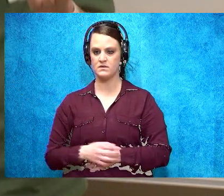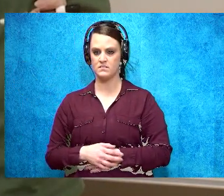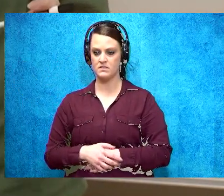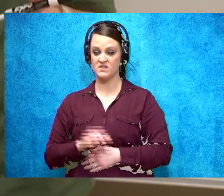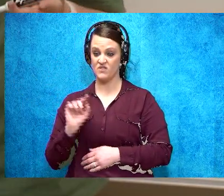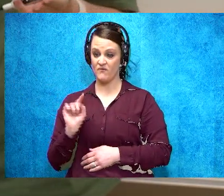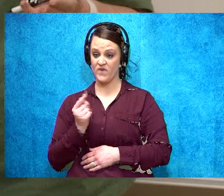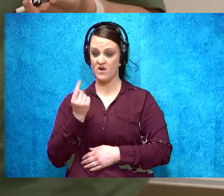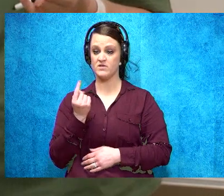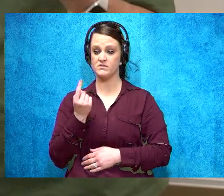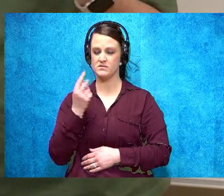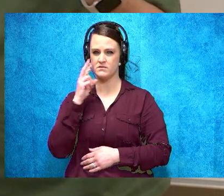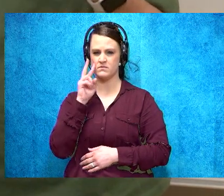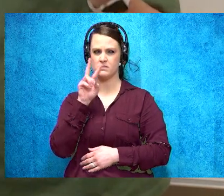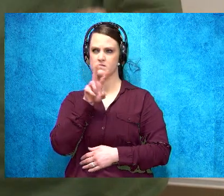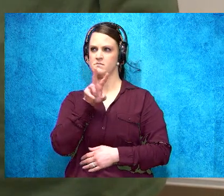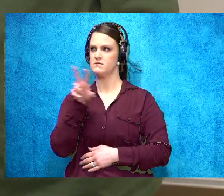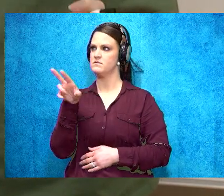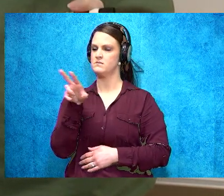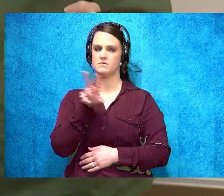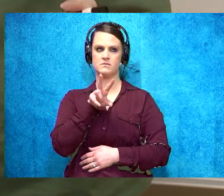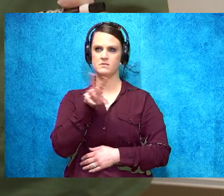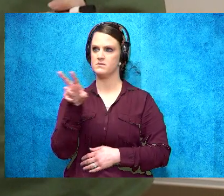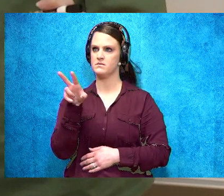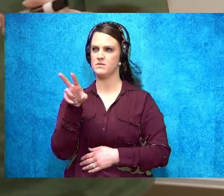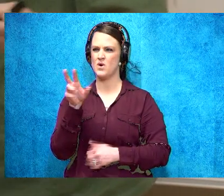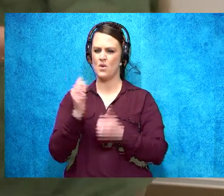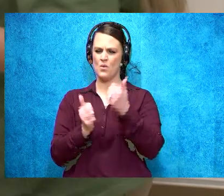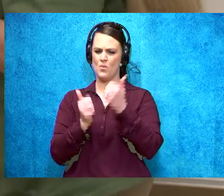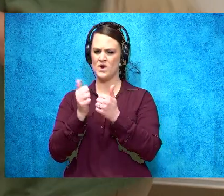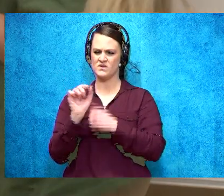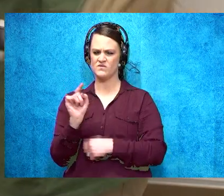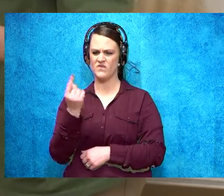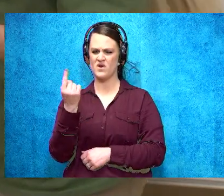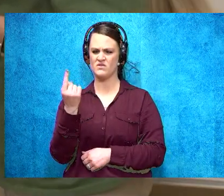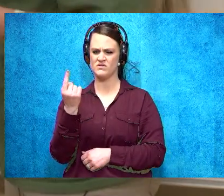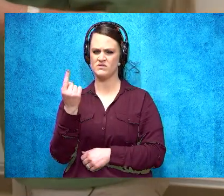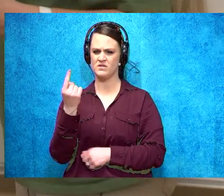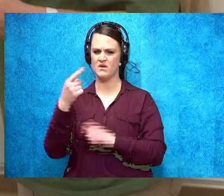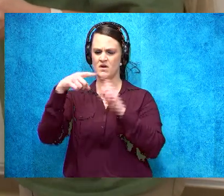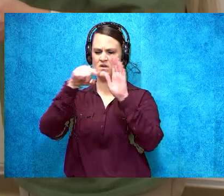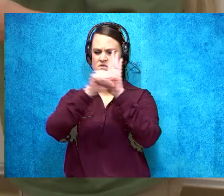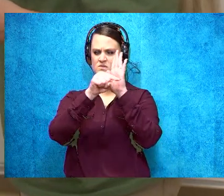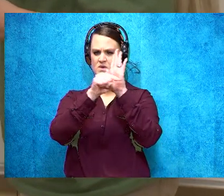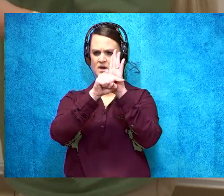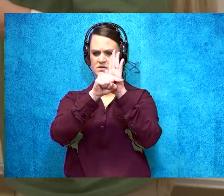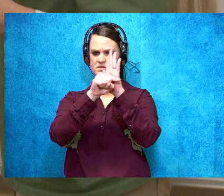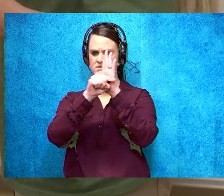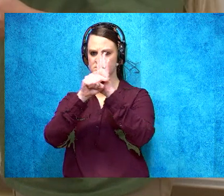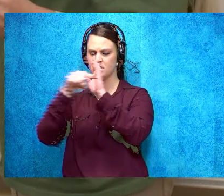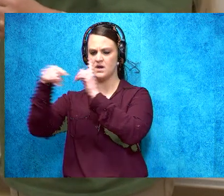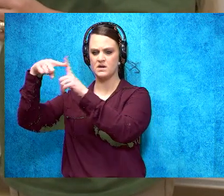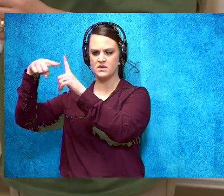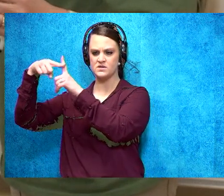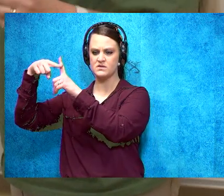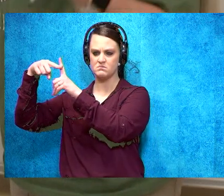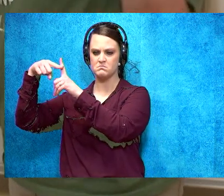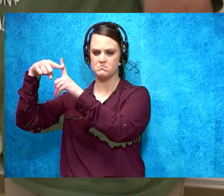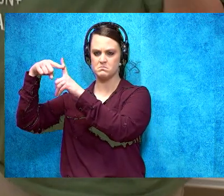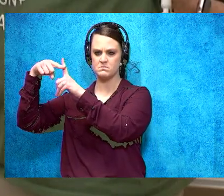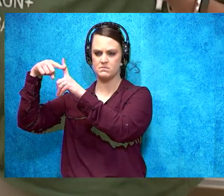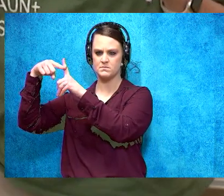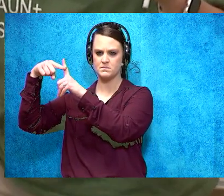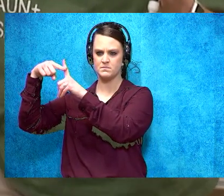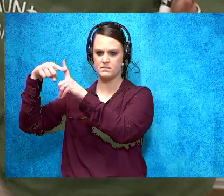is look at the problems and see what operations do you see. We see subtraction and we see addition.